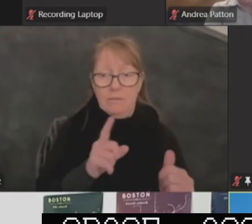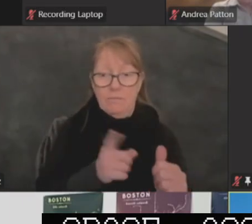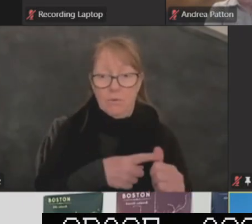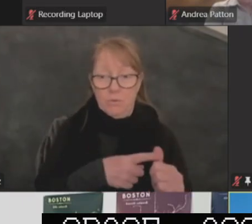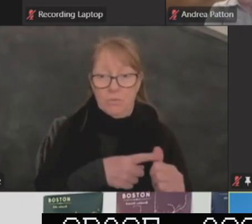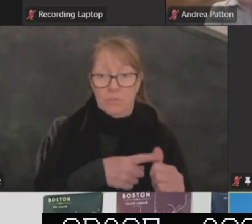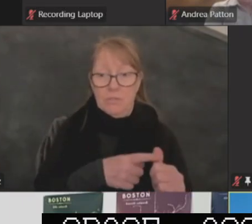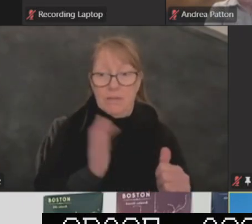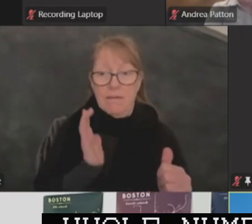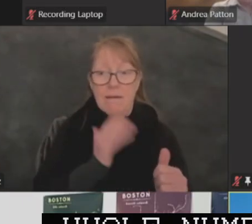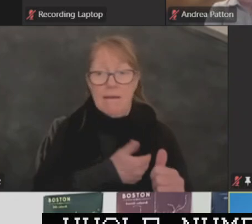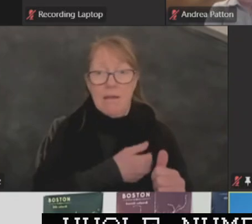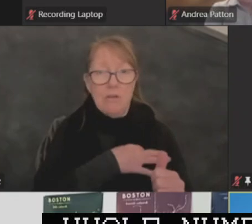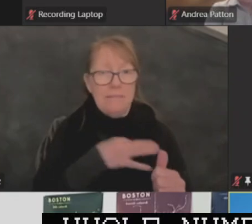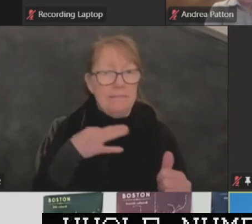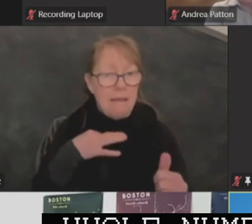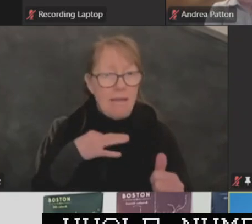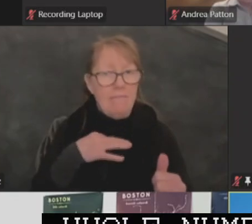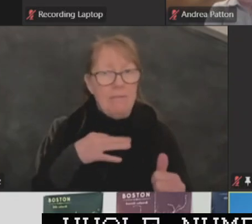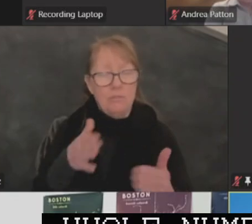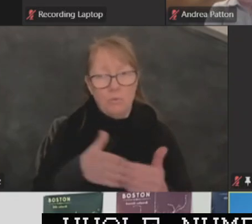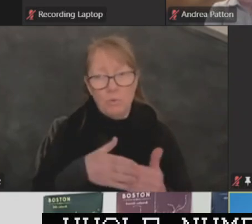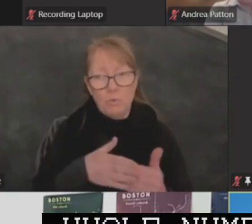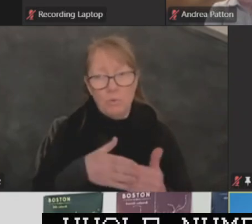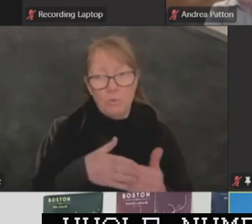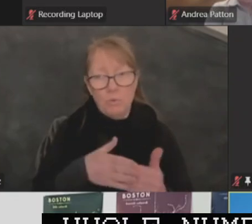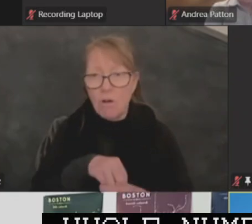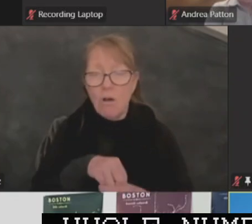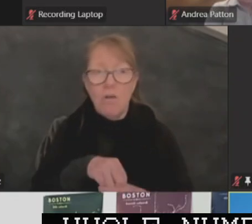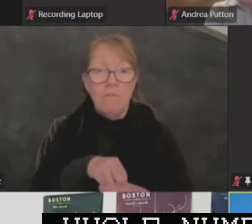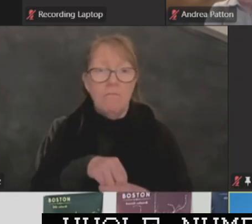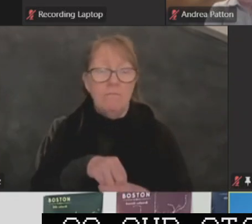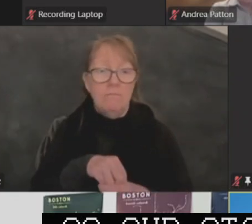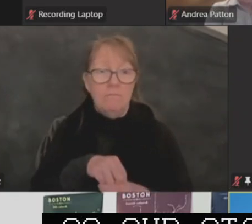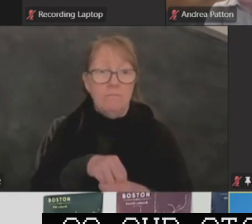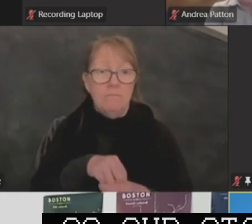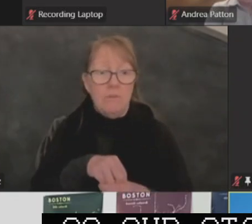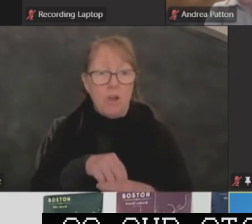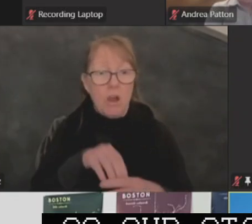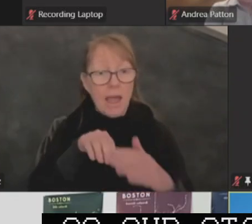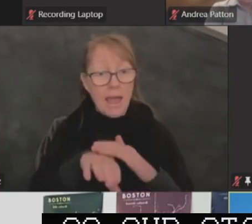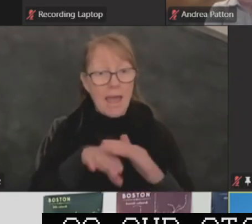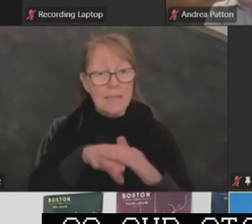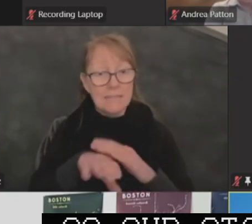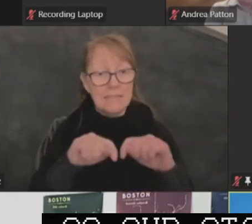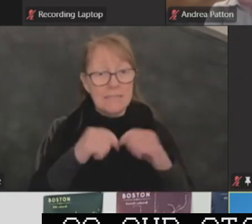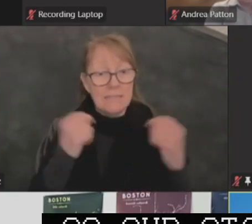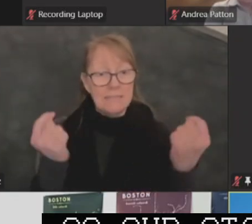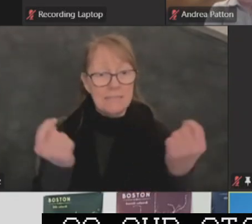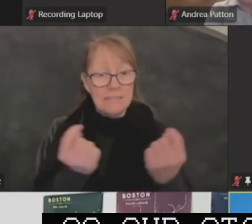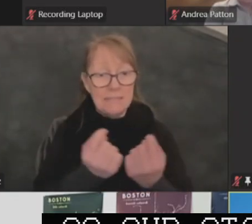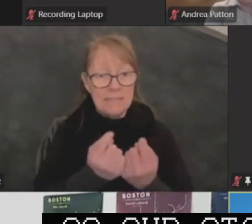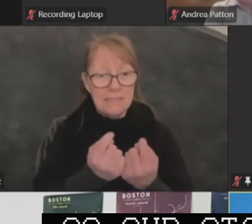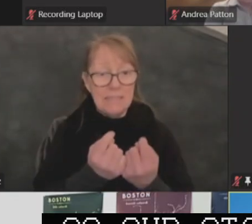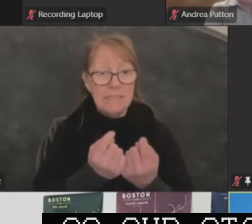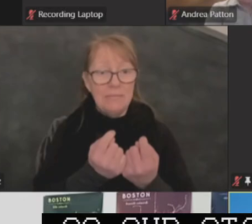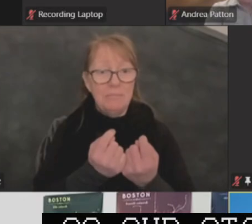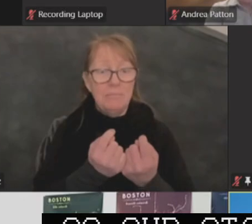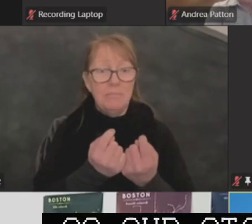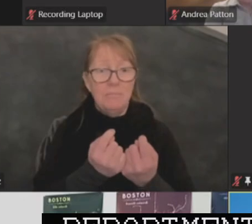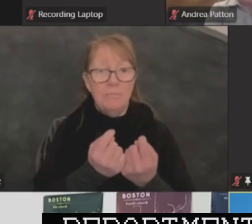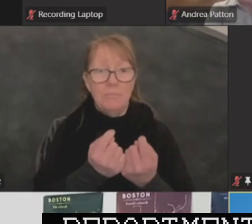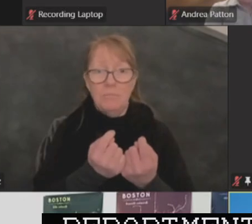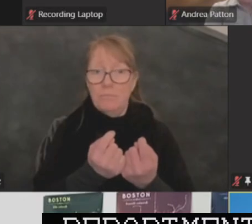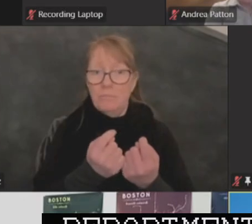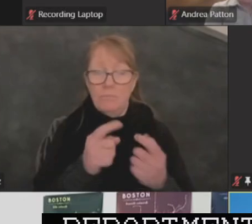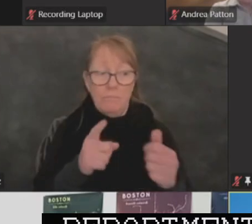very closely with the planning department. Our architectural access team works at the beginning from scoping sessions when people first